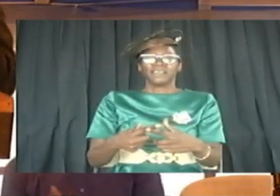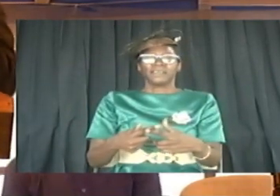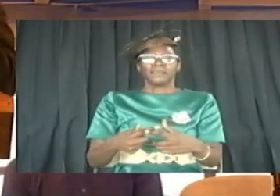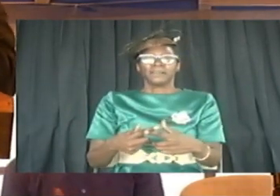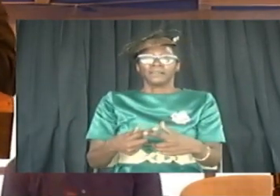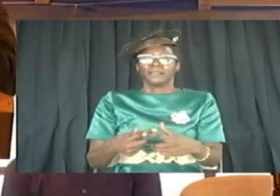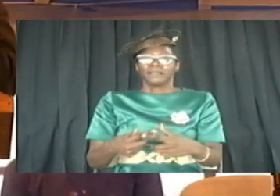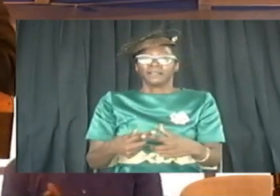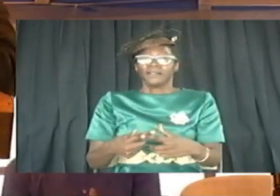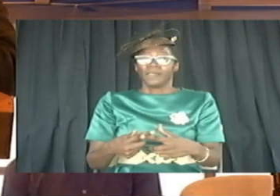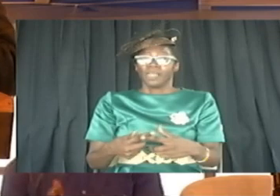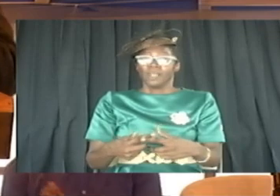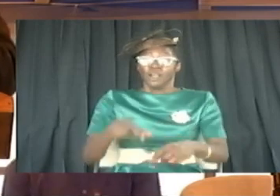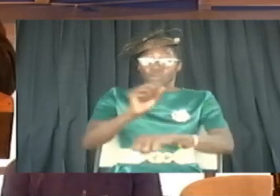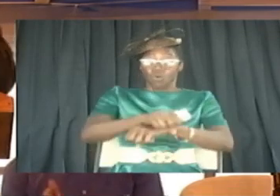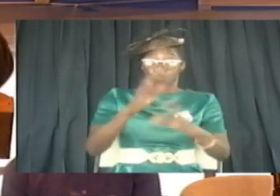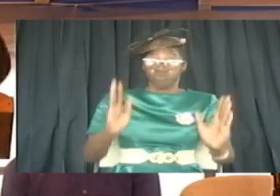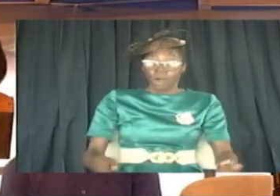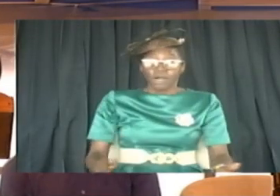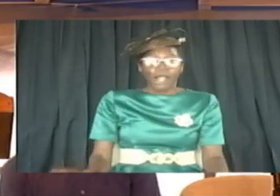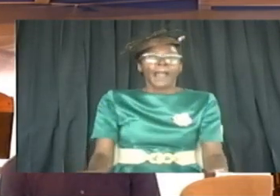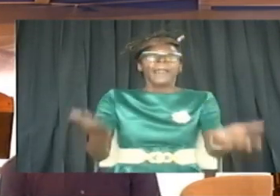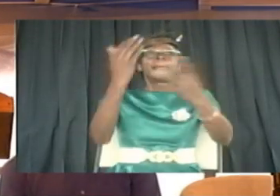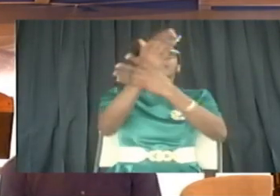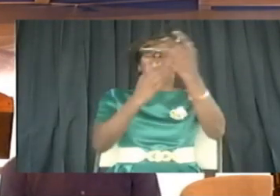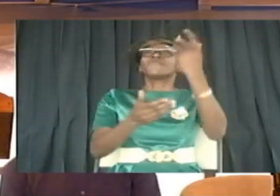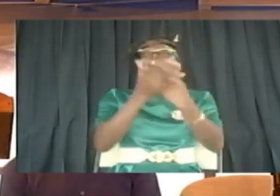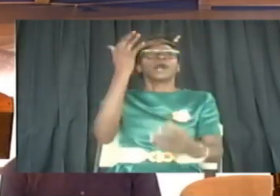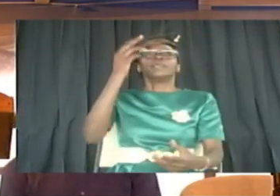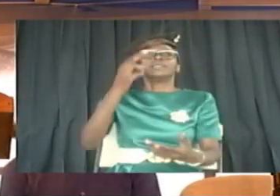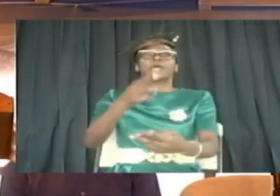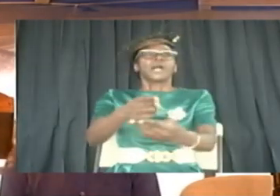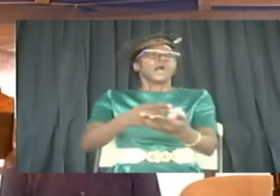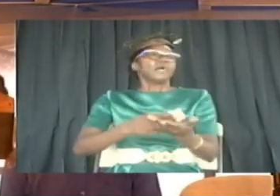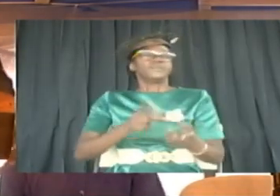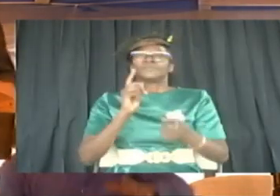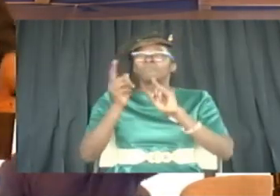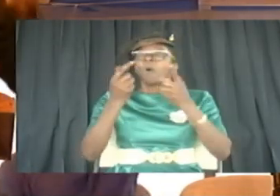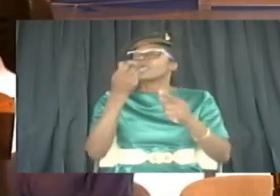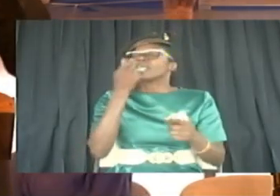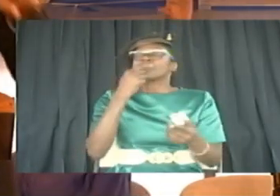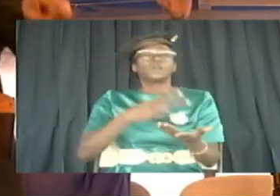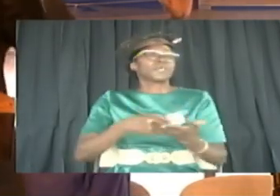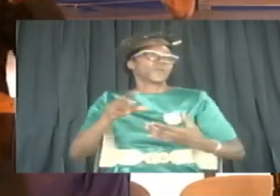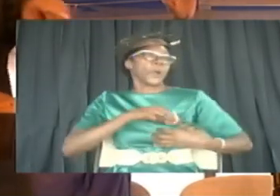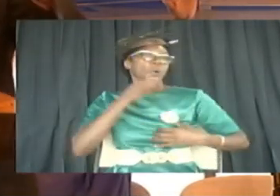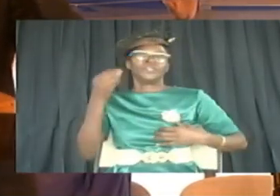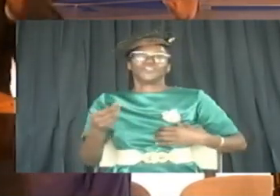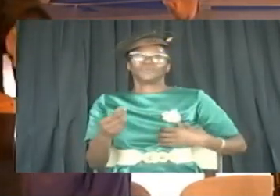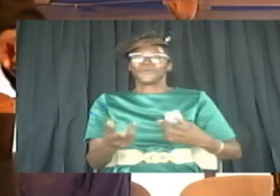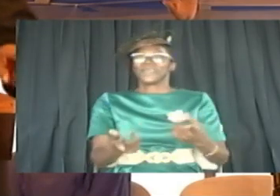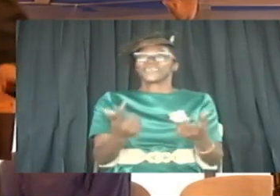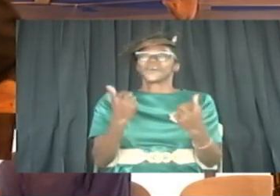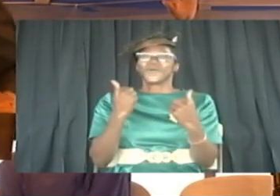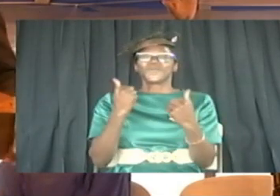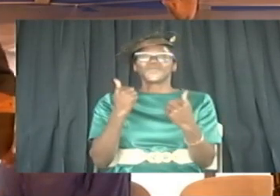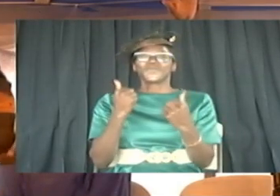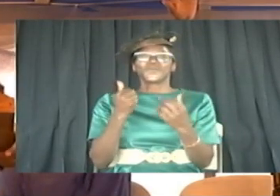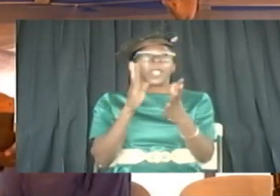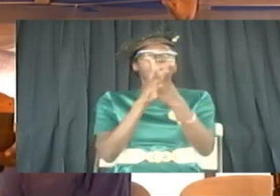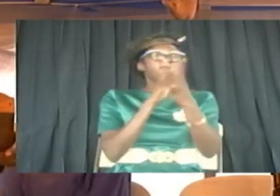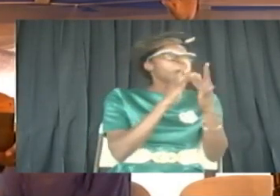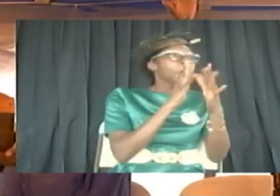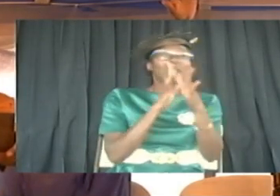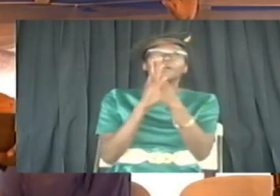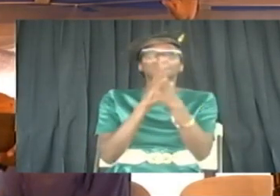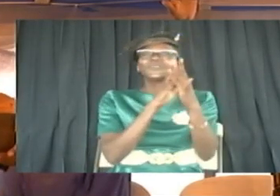co-worker lifted her hands and spoke in tongues as the Holy Ghost came. And right there in the office, that young